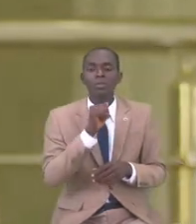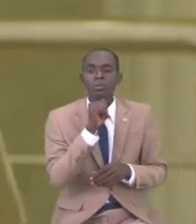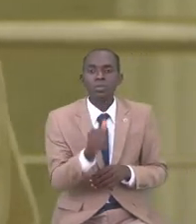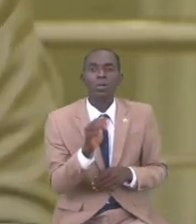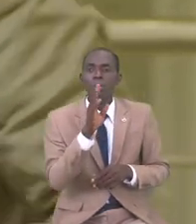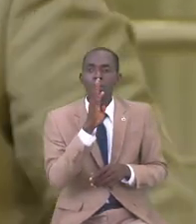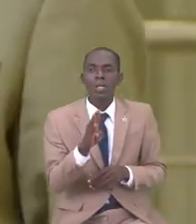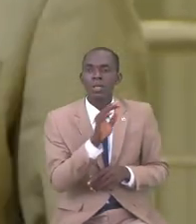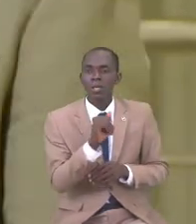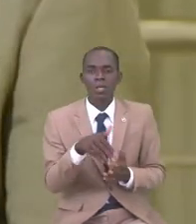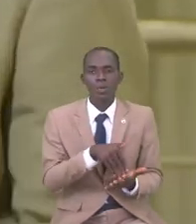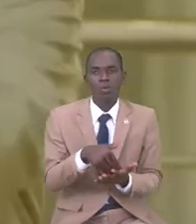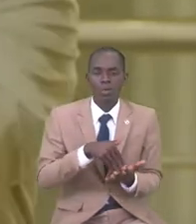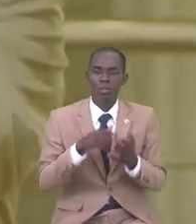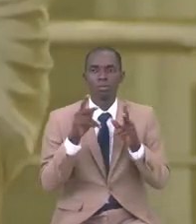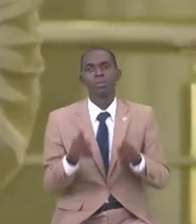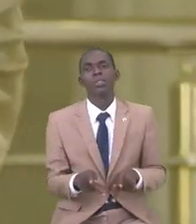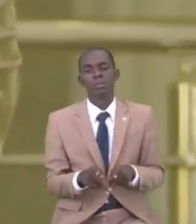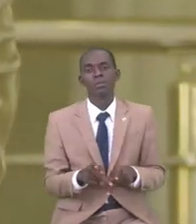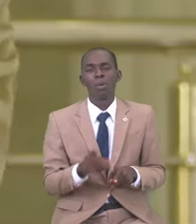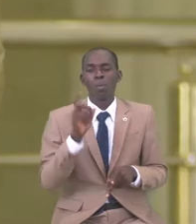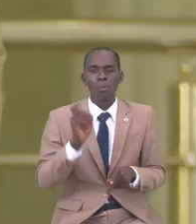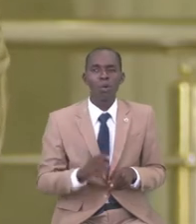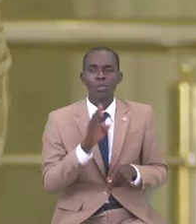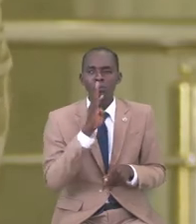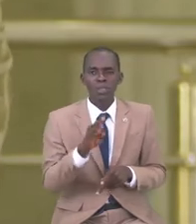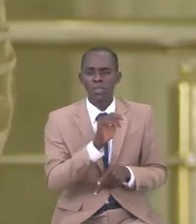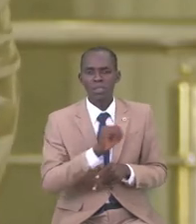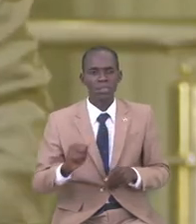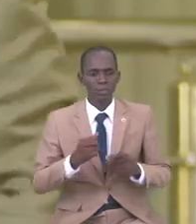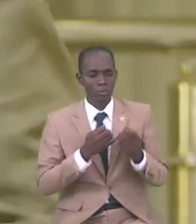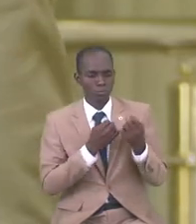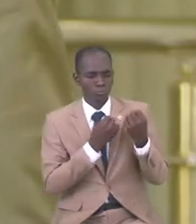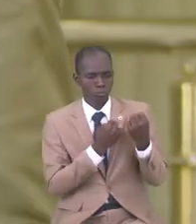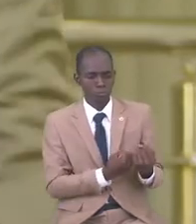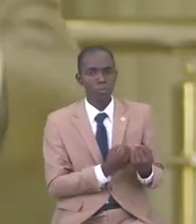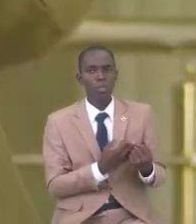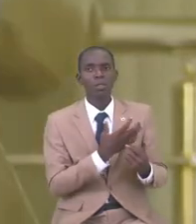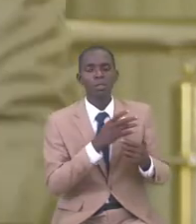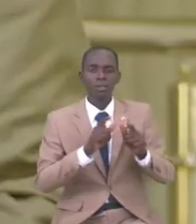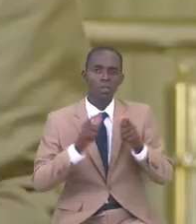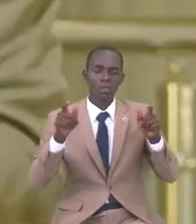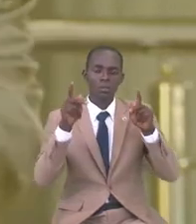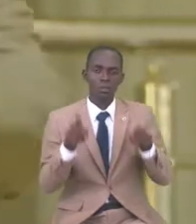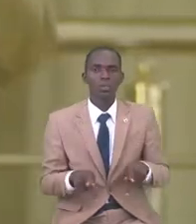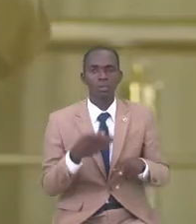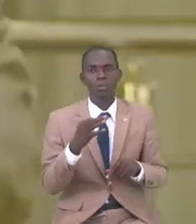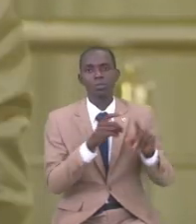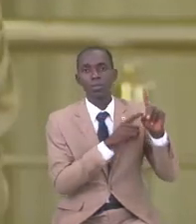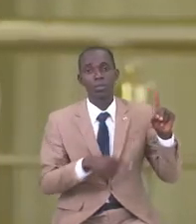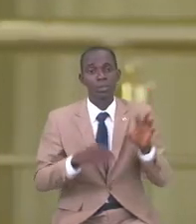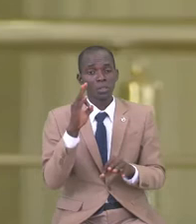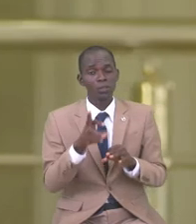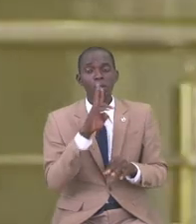a weakened person. It must be a dynamic prophet of the Lord. And if you are not there